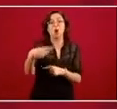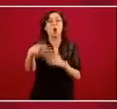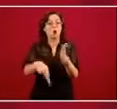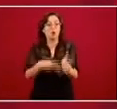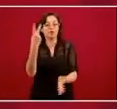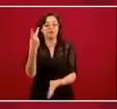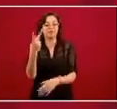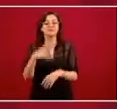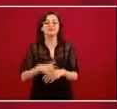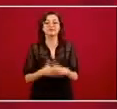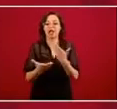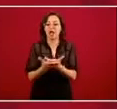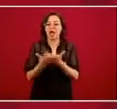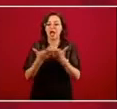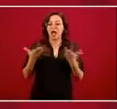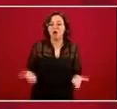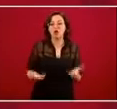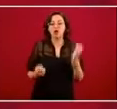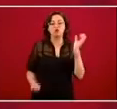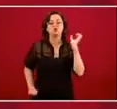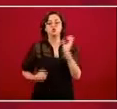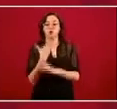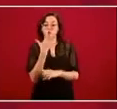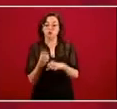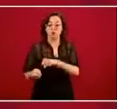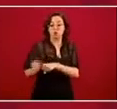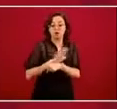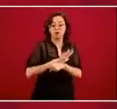went by between this whole process.